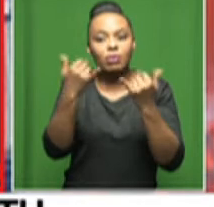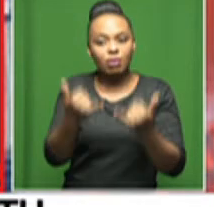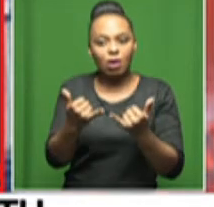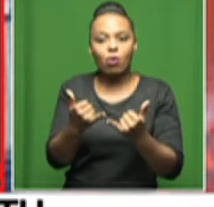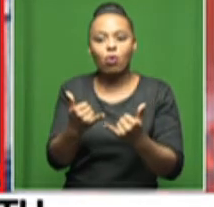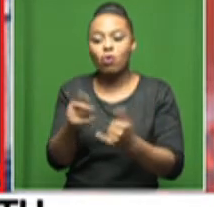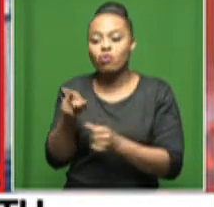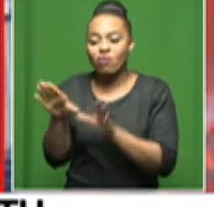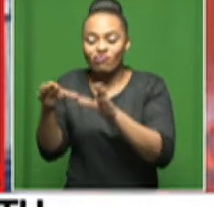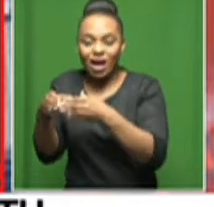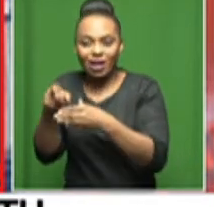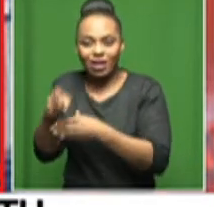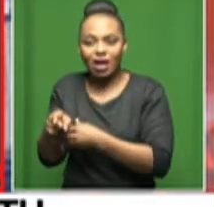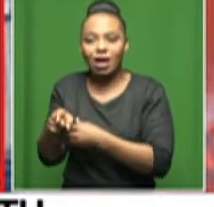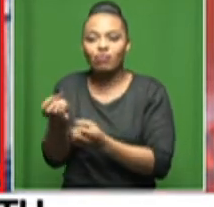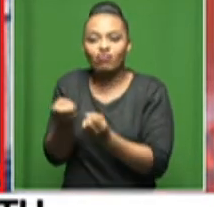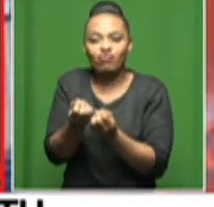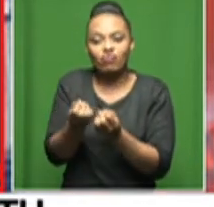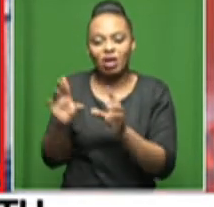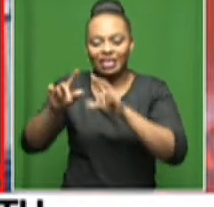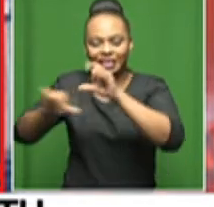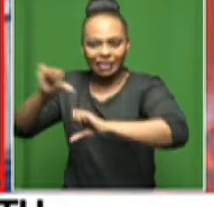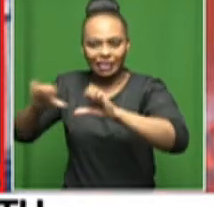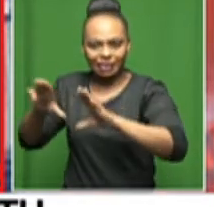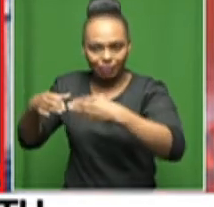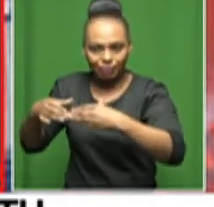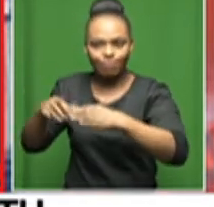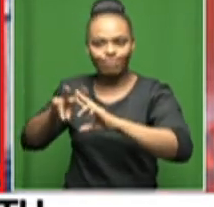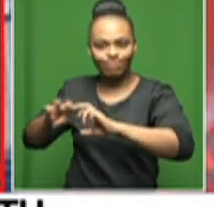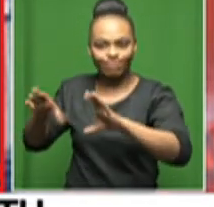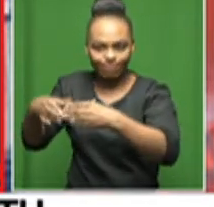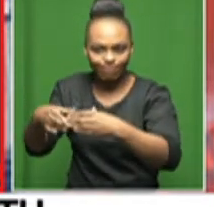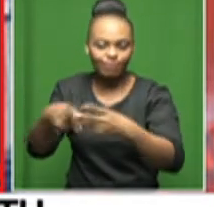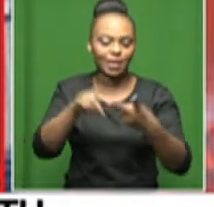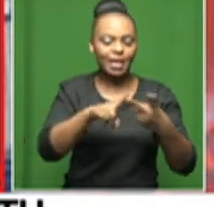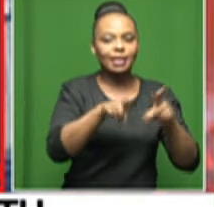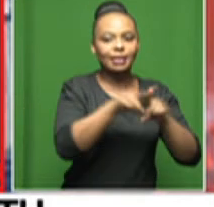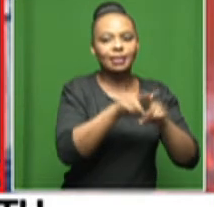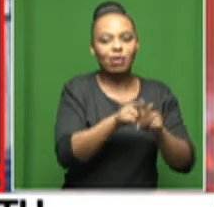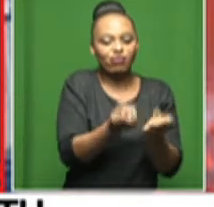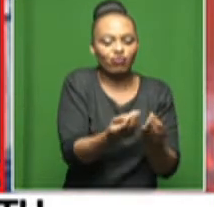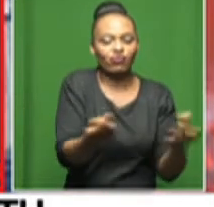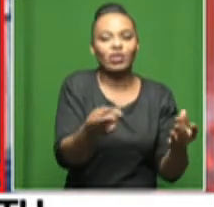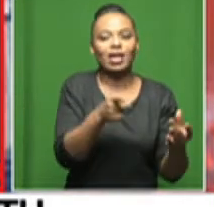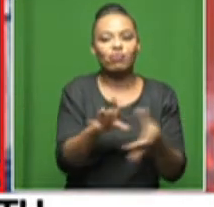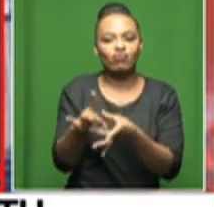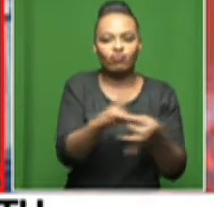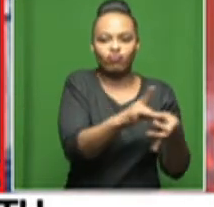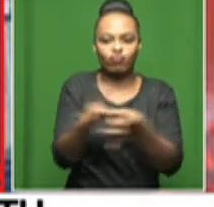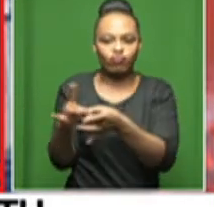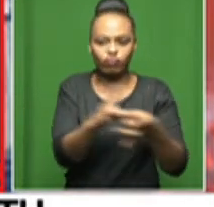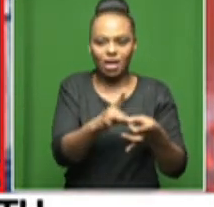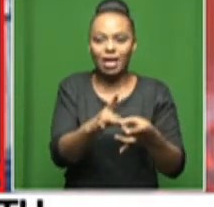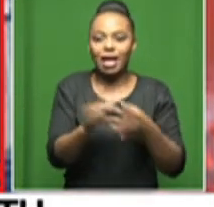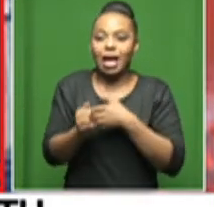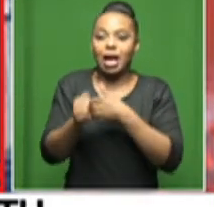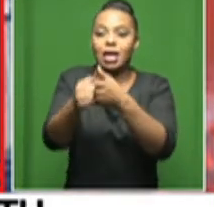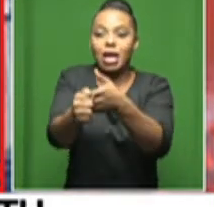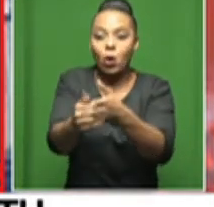a platform to roll out the vaccination program, and initially it will be led by